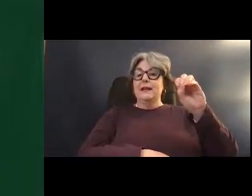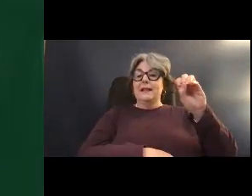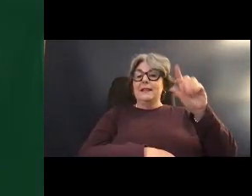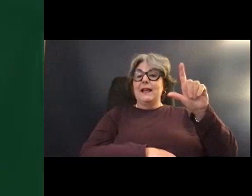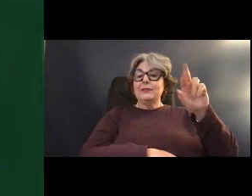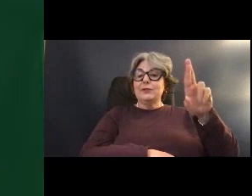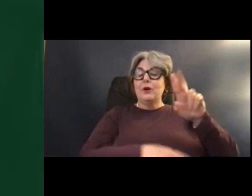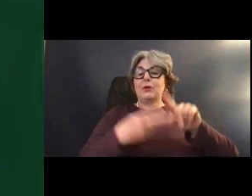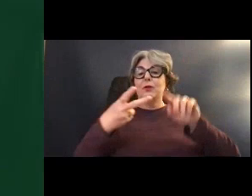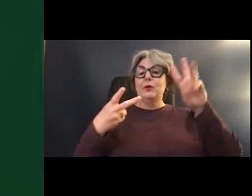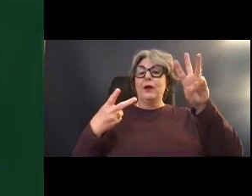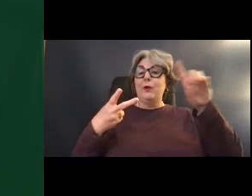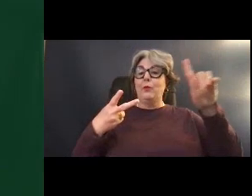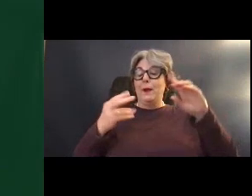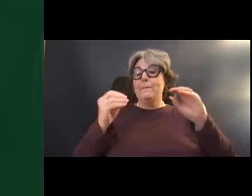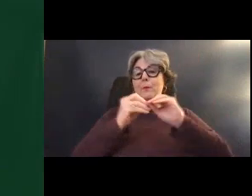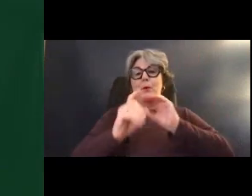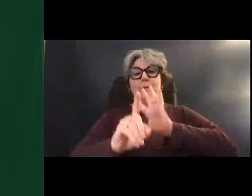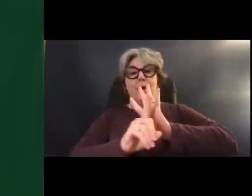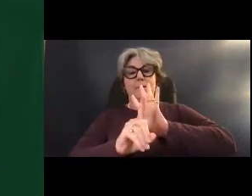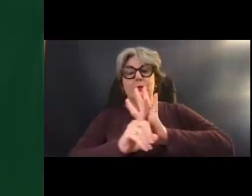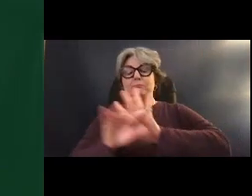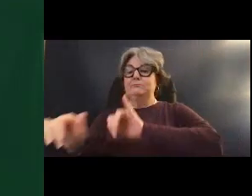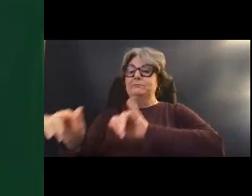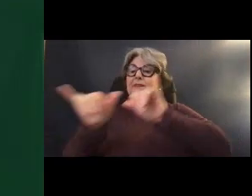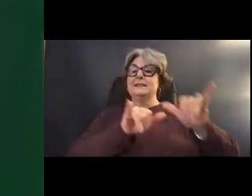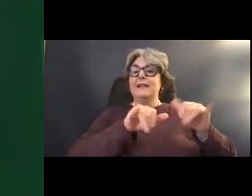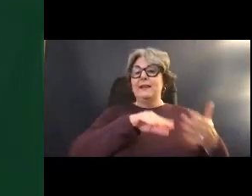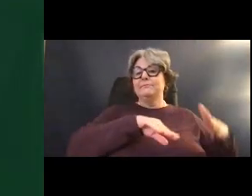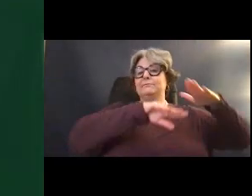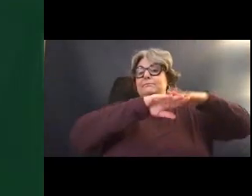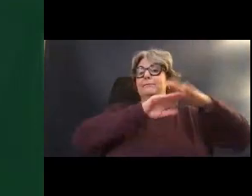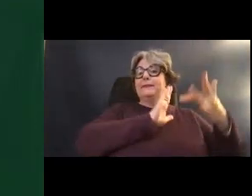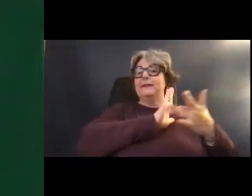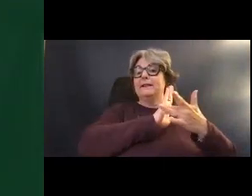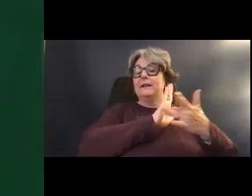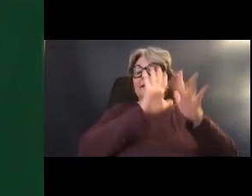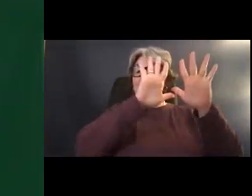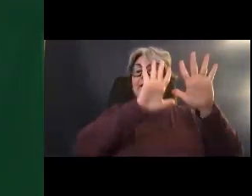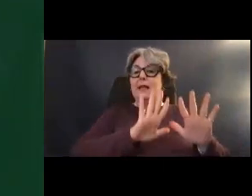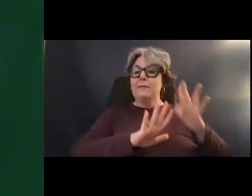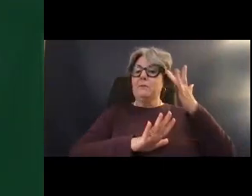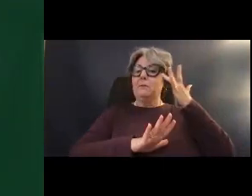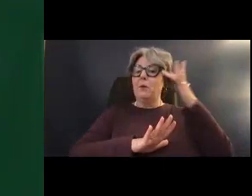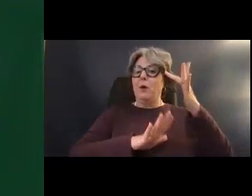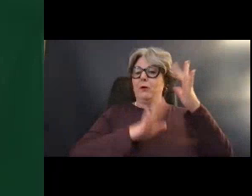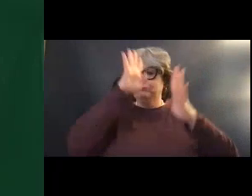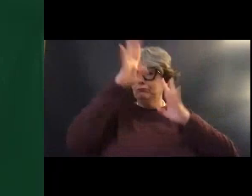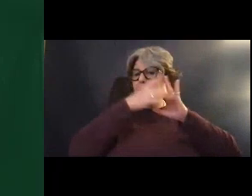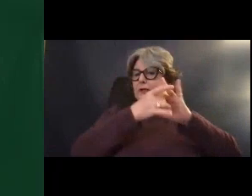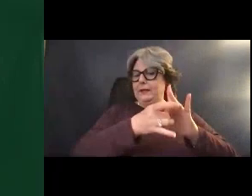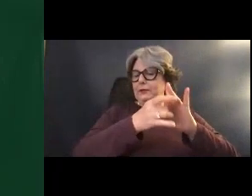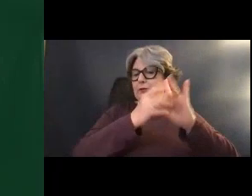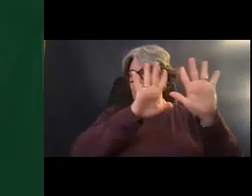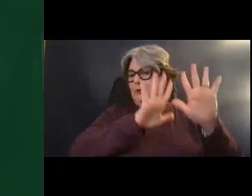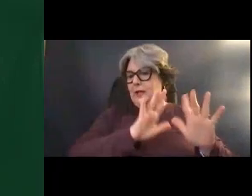energy. We need the same investment to scale technologies and climate-smart agricultural innovation.